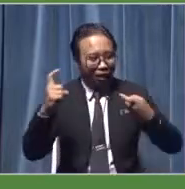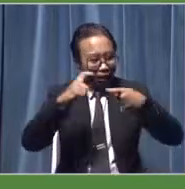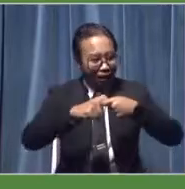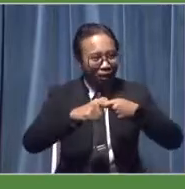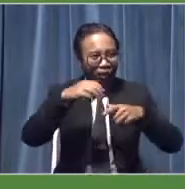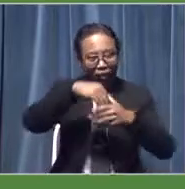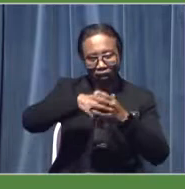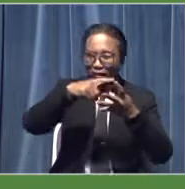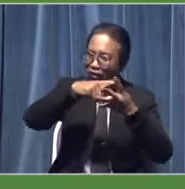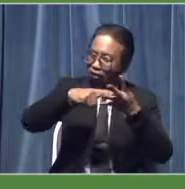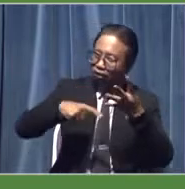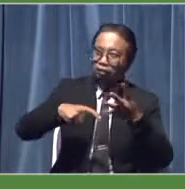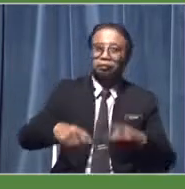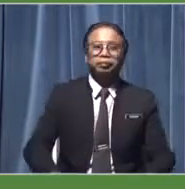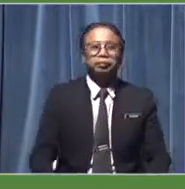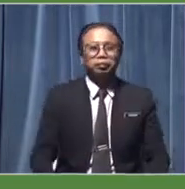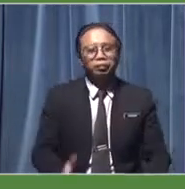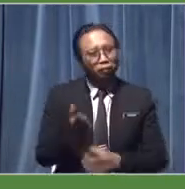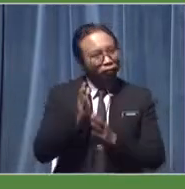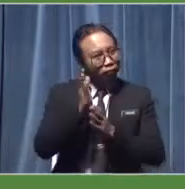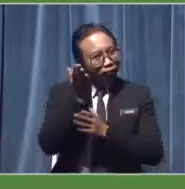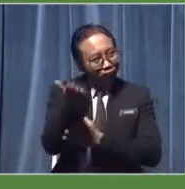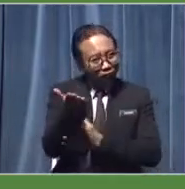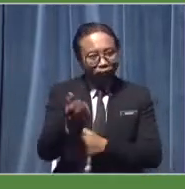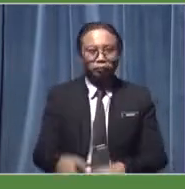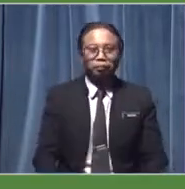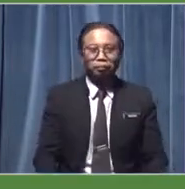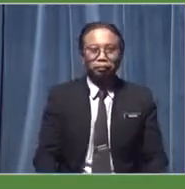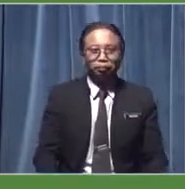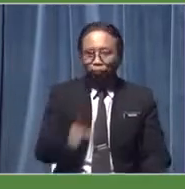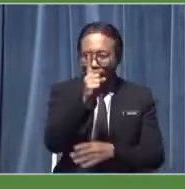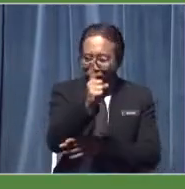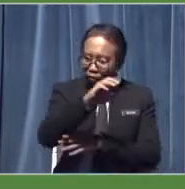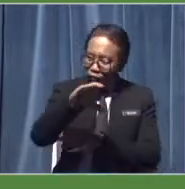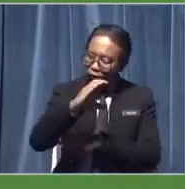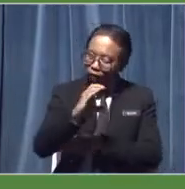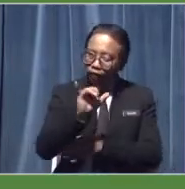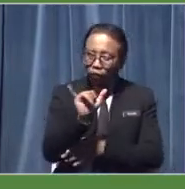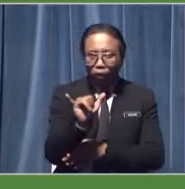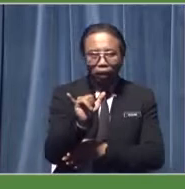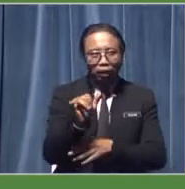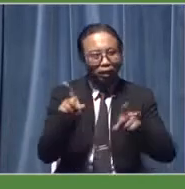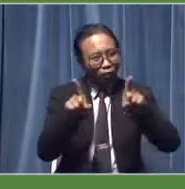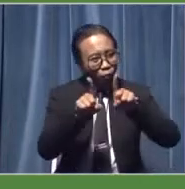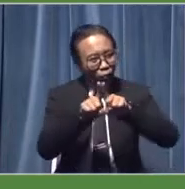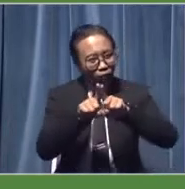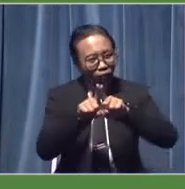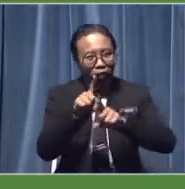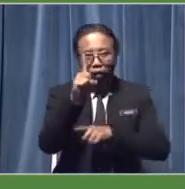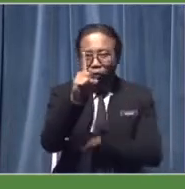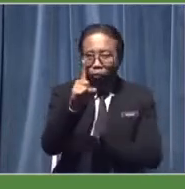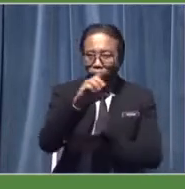in series, then 1 over Cy equals